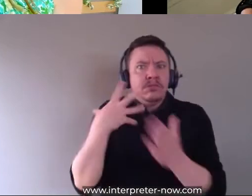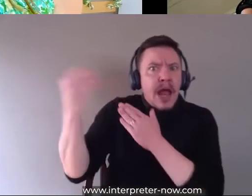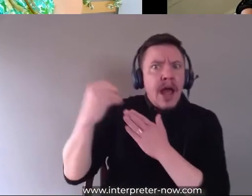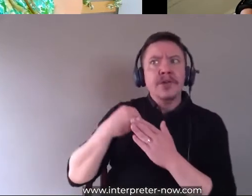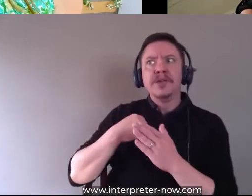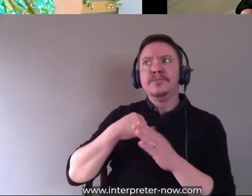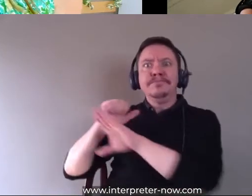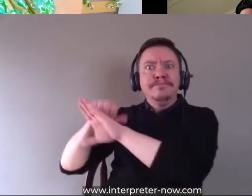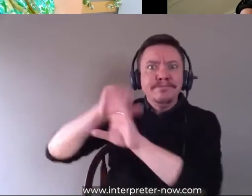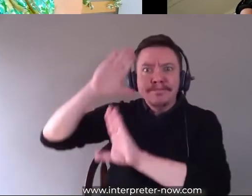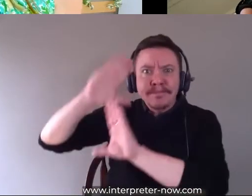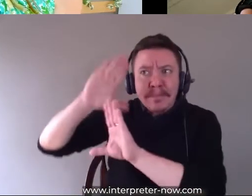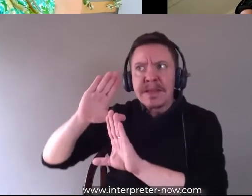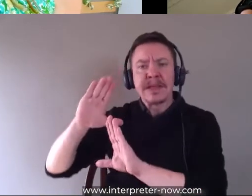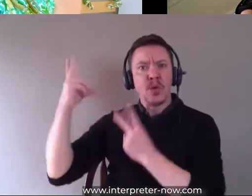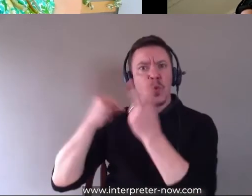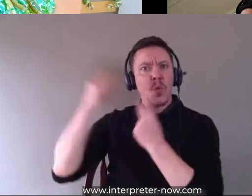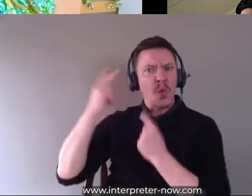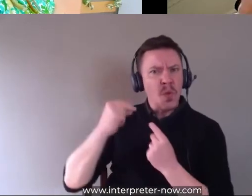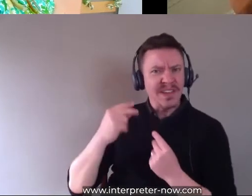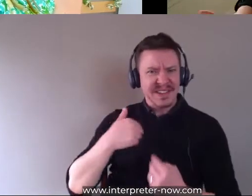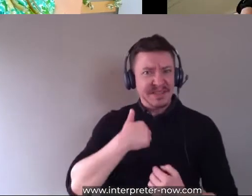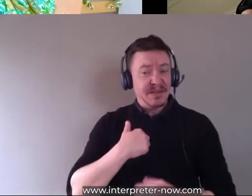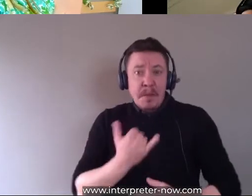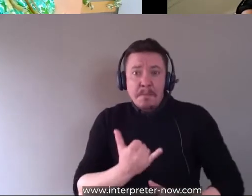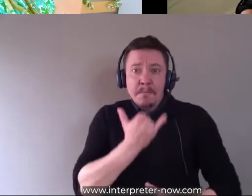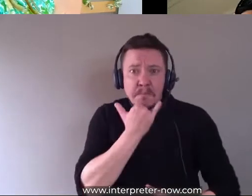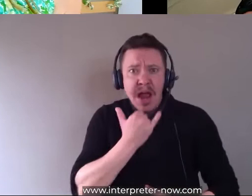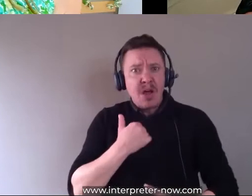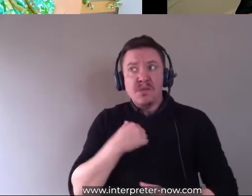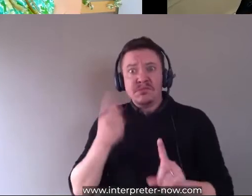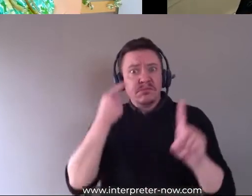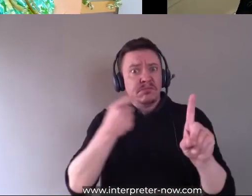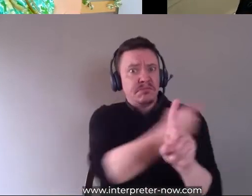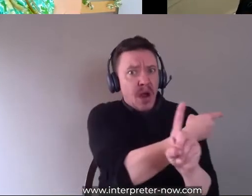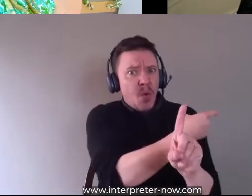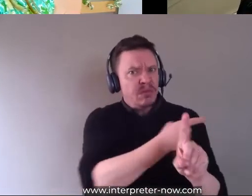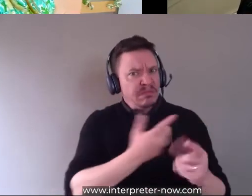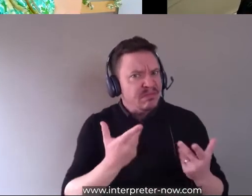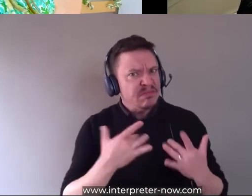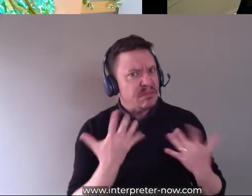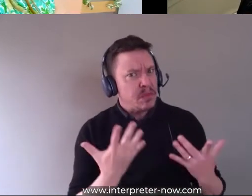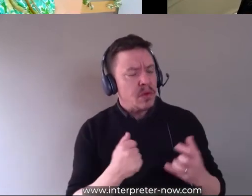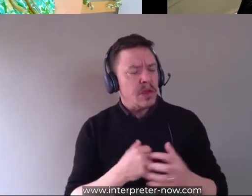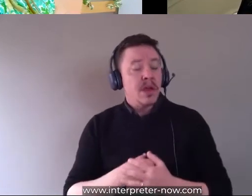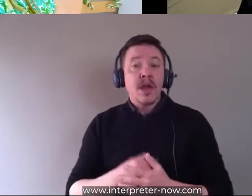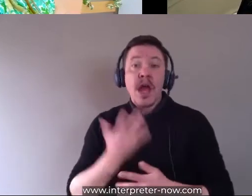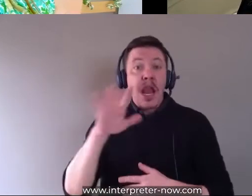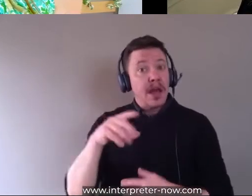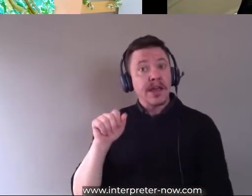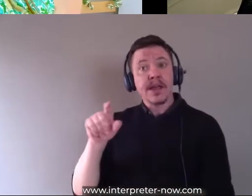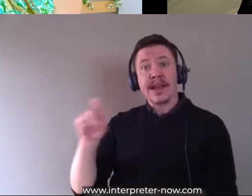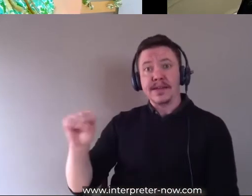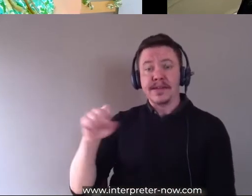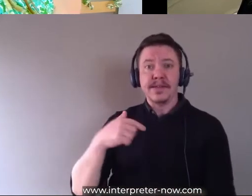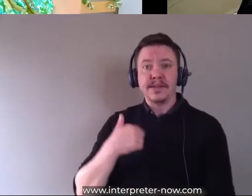you know, what am I really this far off base? How did I miss the mark? And, lucky for me, Alexis had